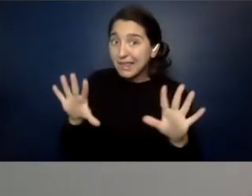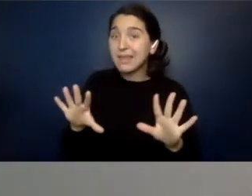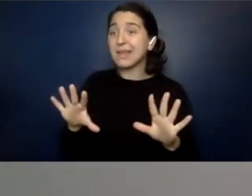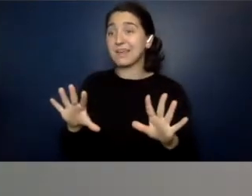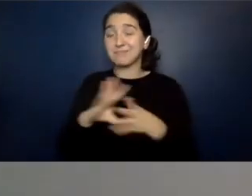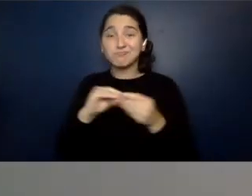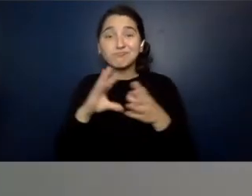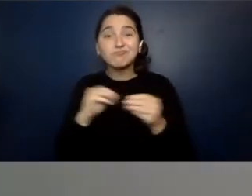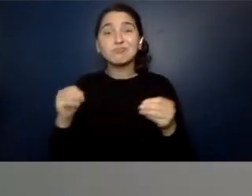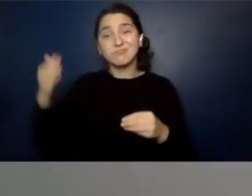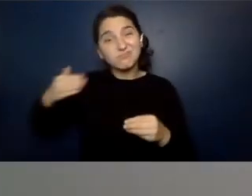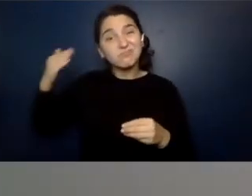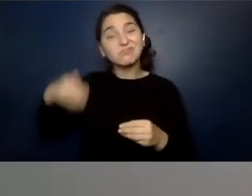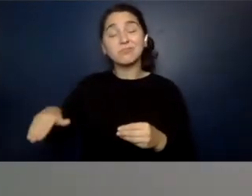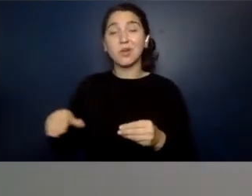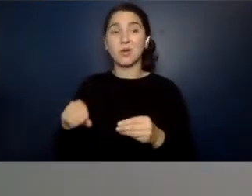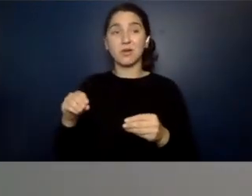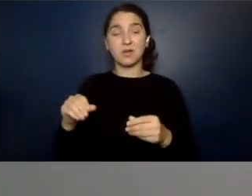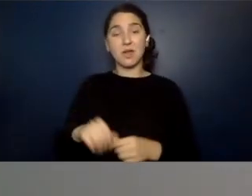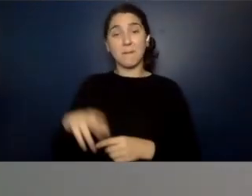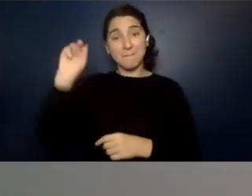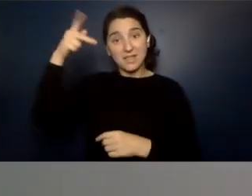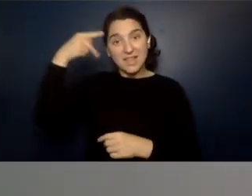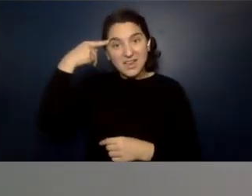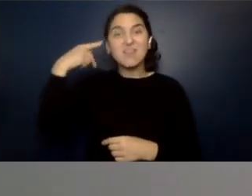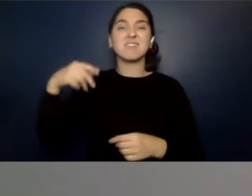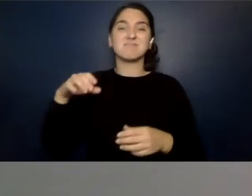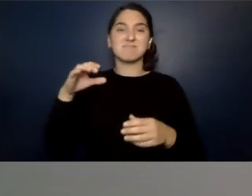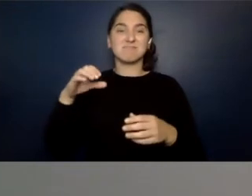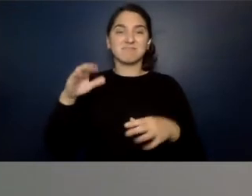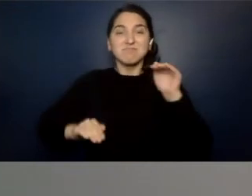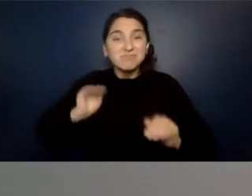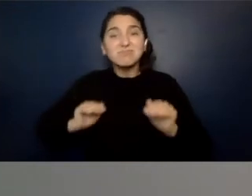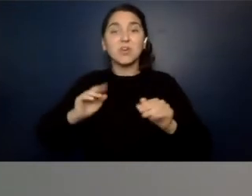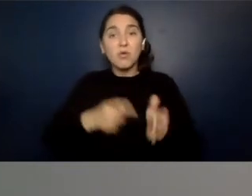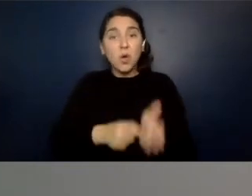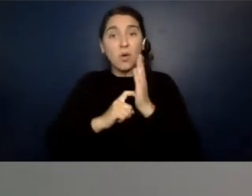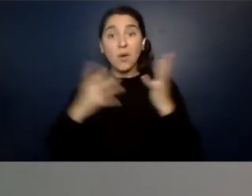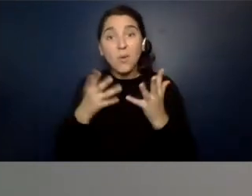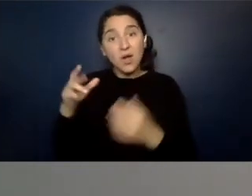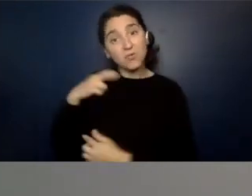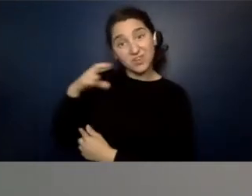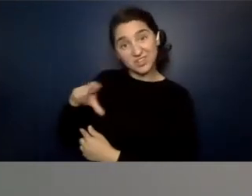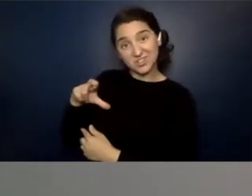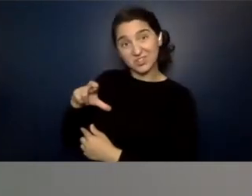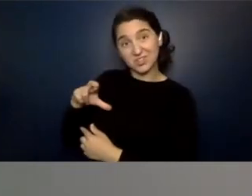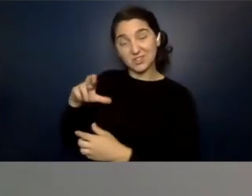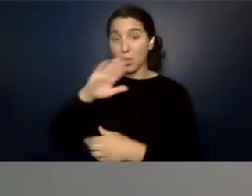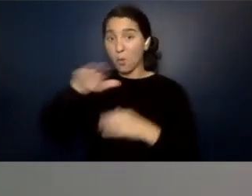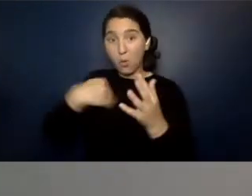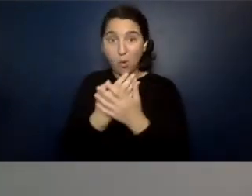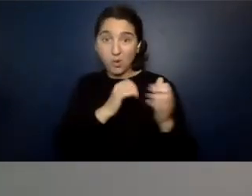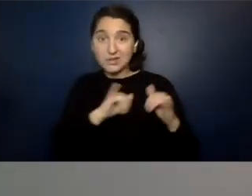been when we have been closest to the gospel. I think this leaves us in the dangerous middle, shouting that